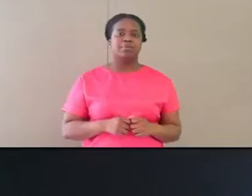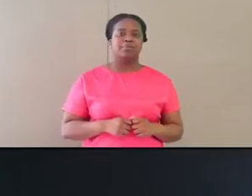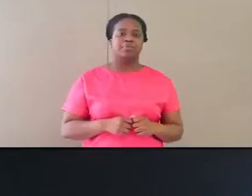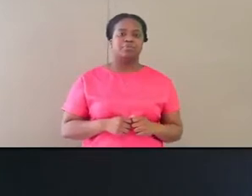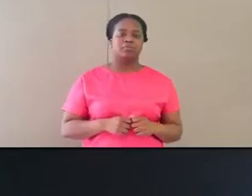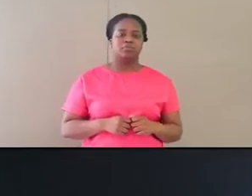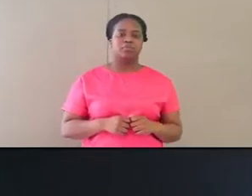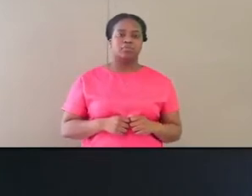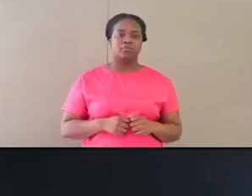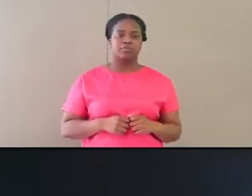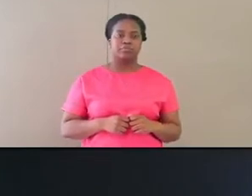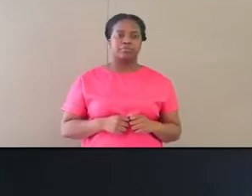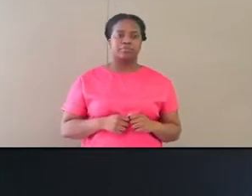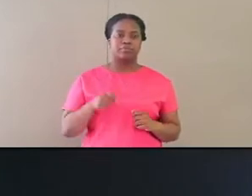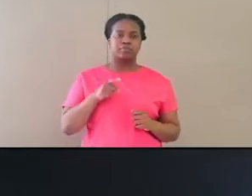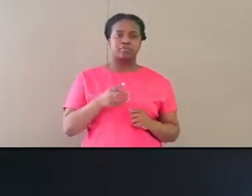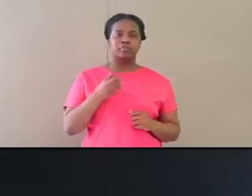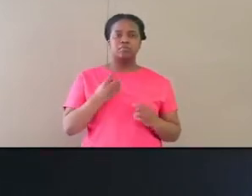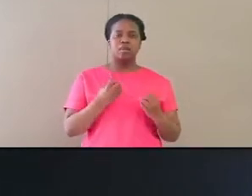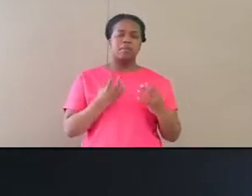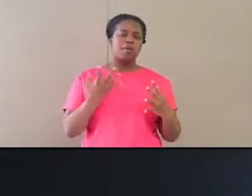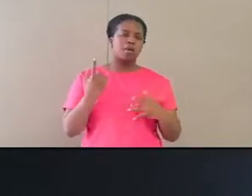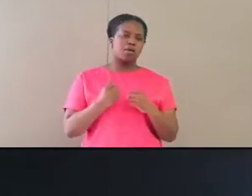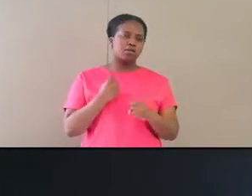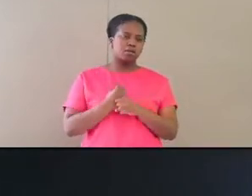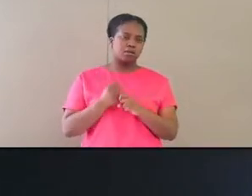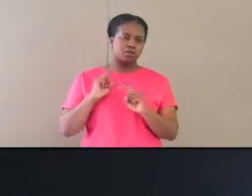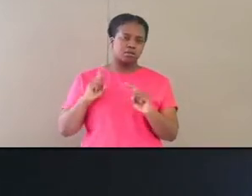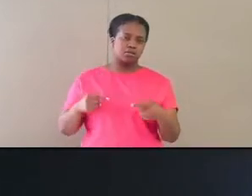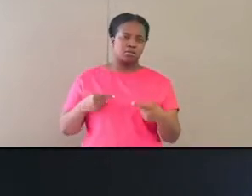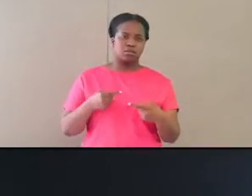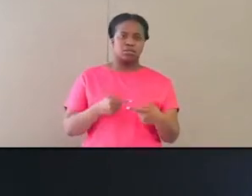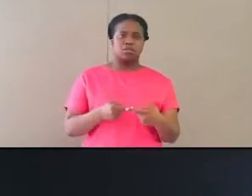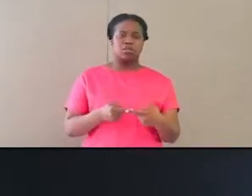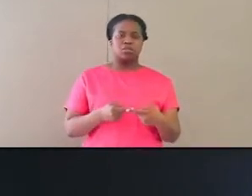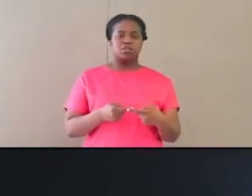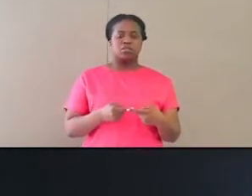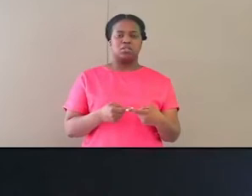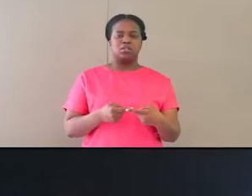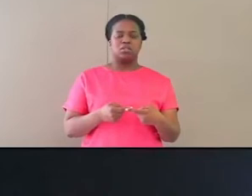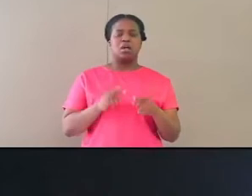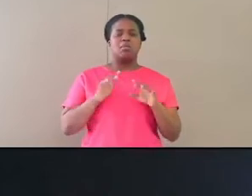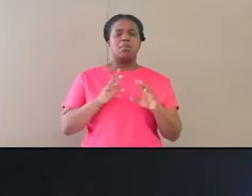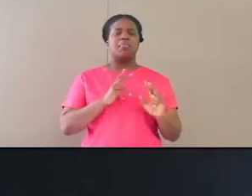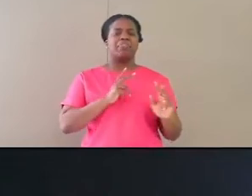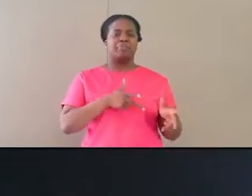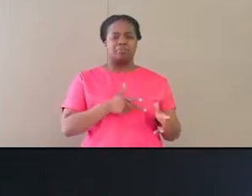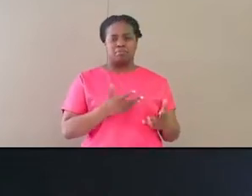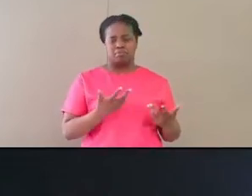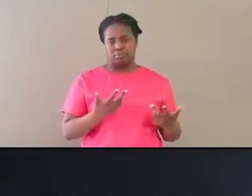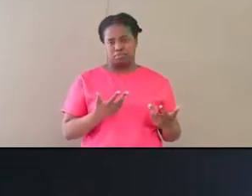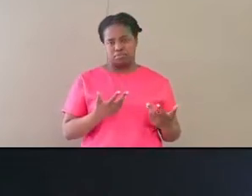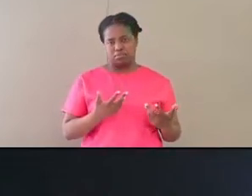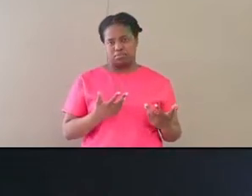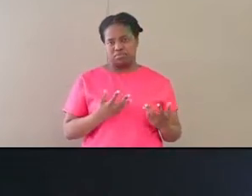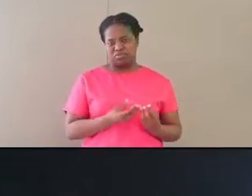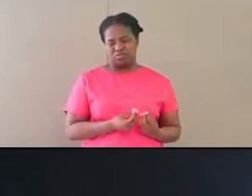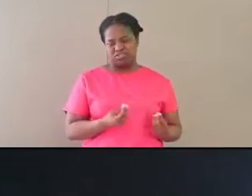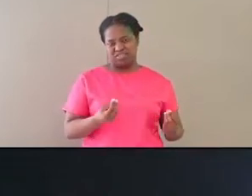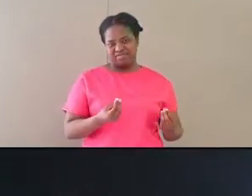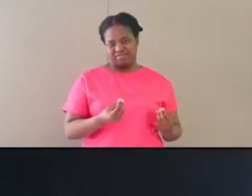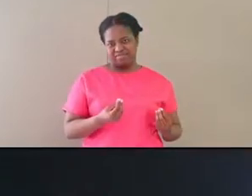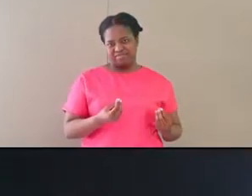that has for a very long time not been cared for the children